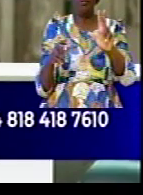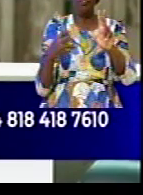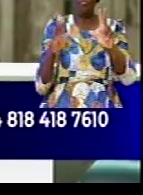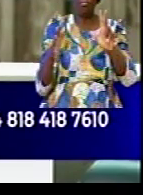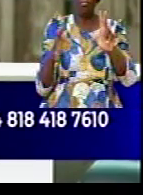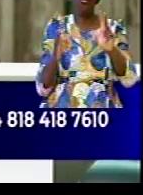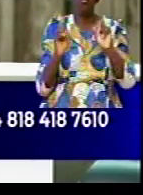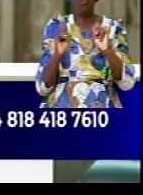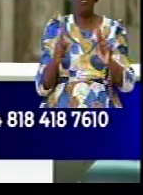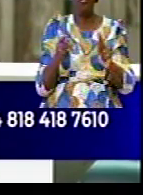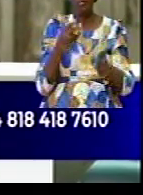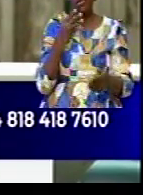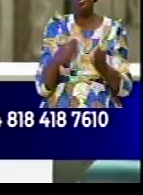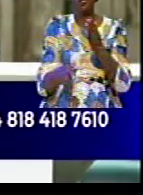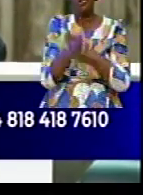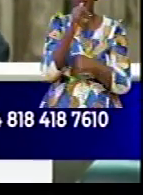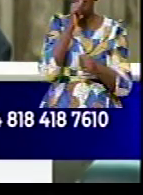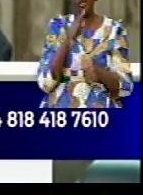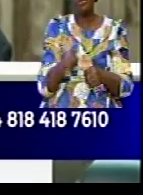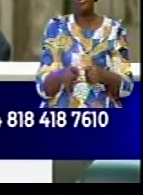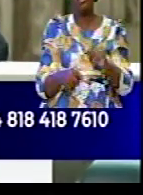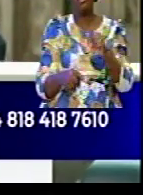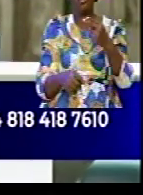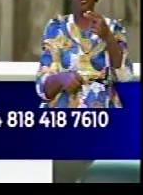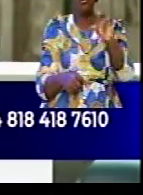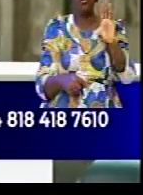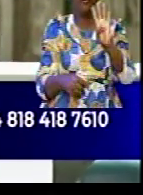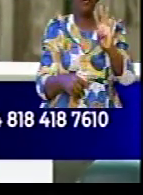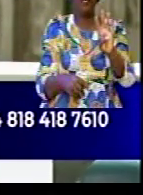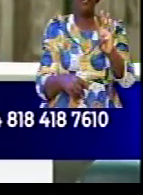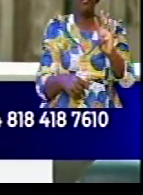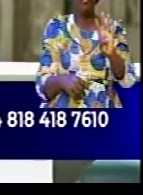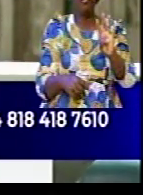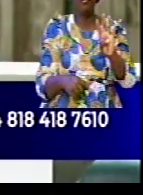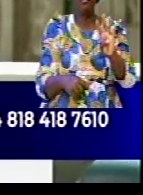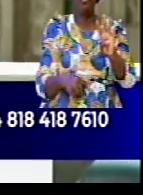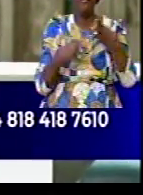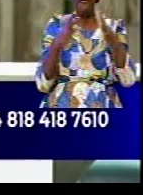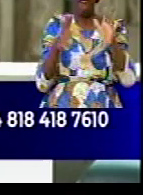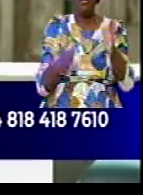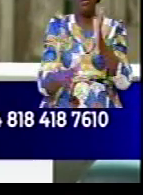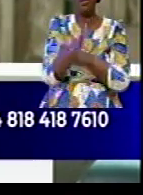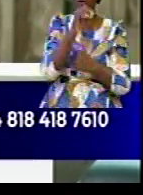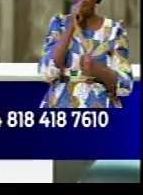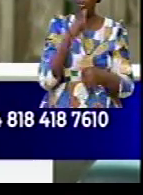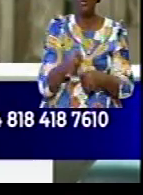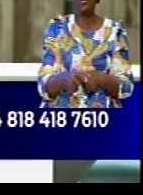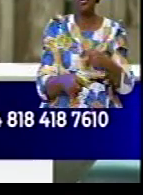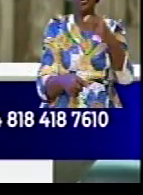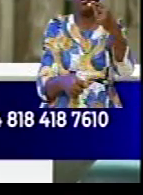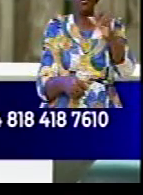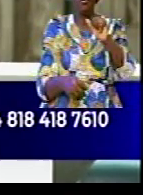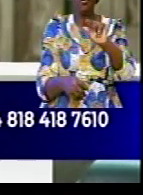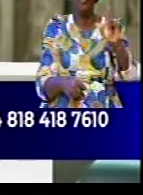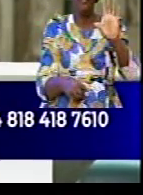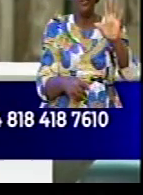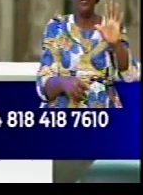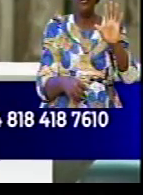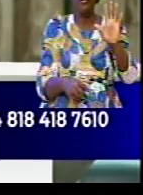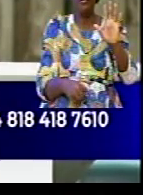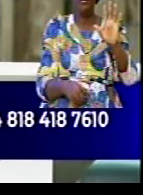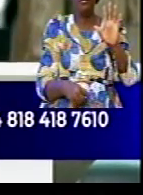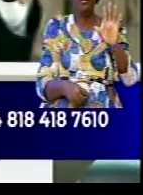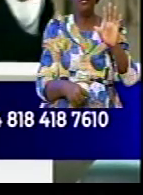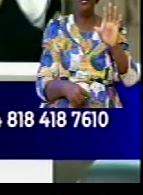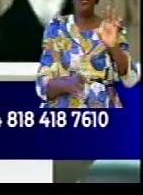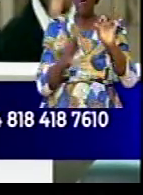Hall three, are we through? God bless you. Hall four. Hall four, are we through?